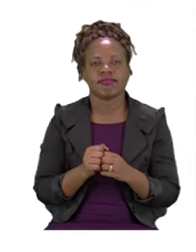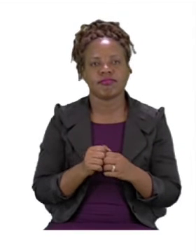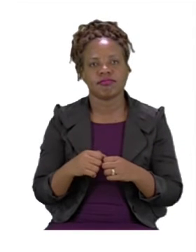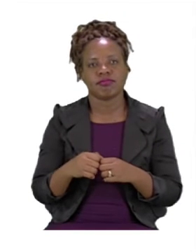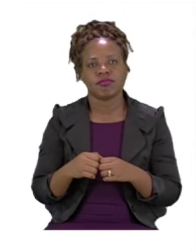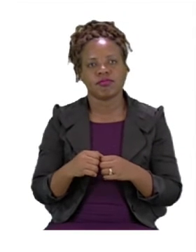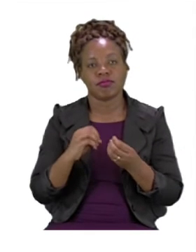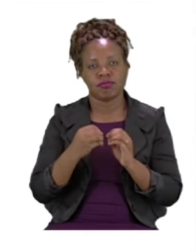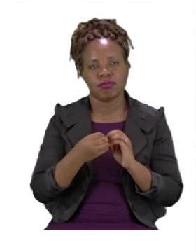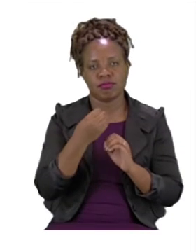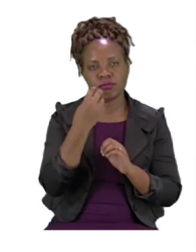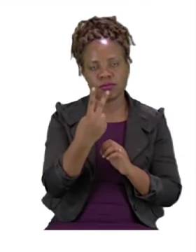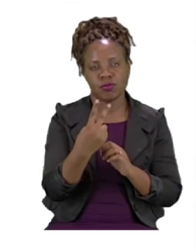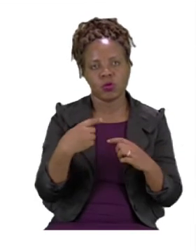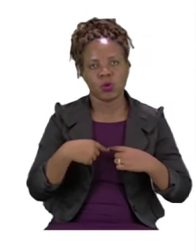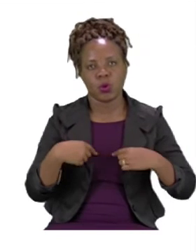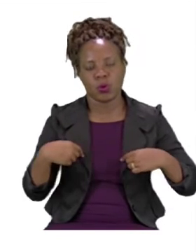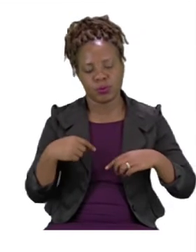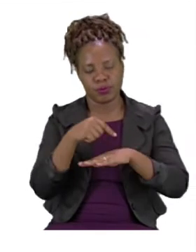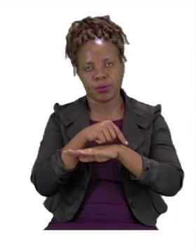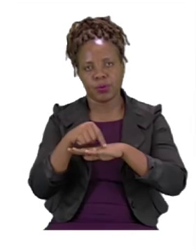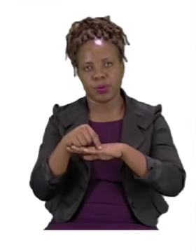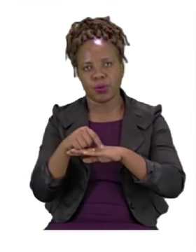We dash our homework.